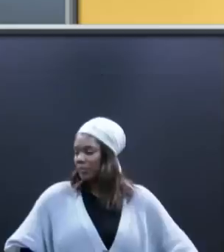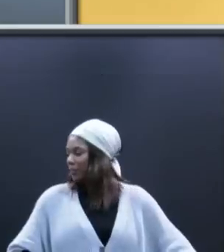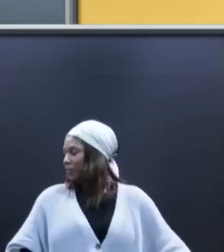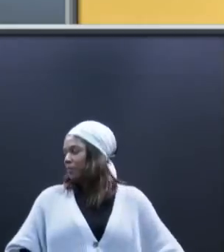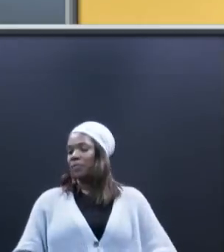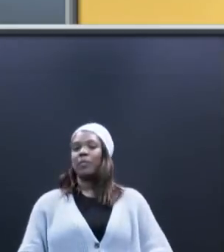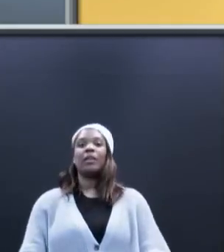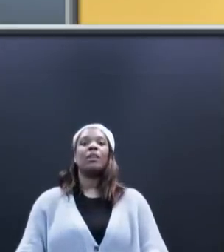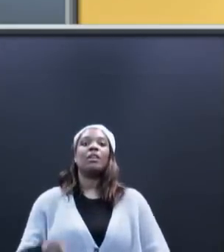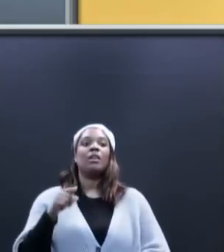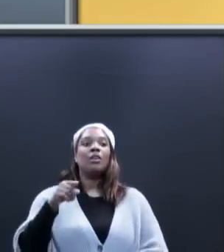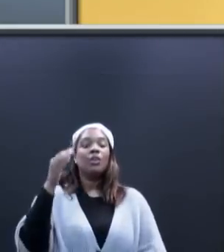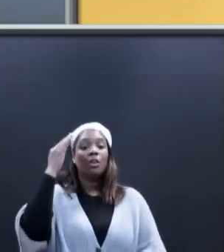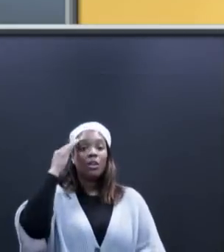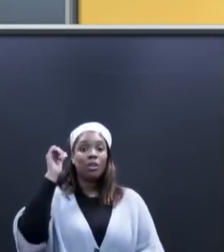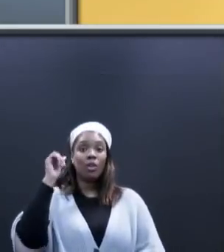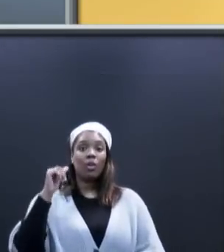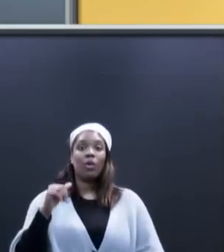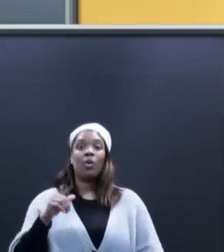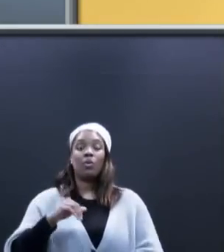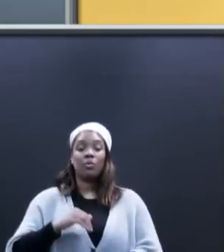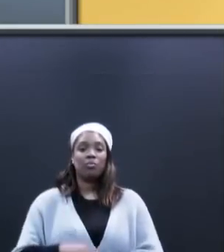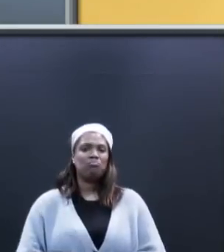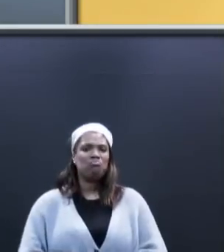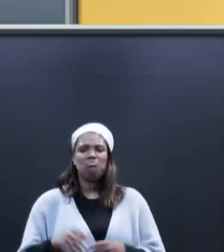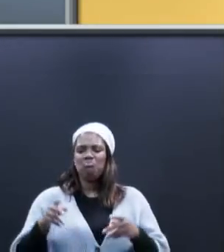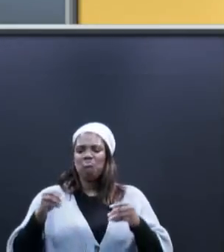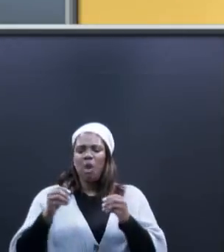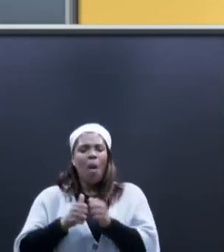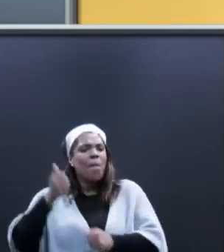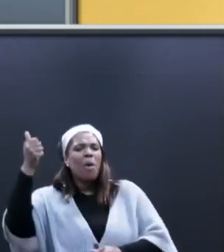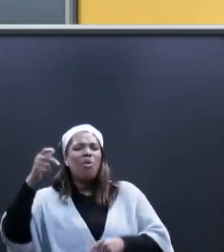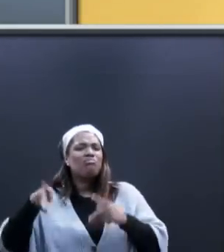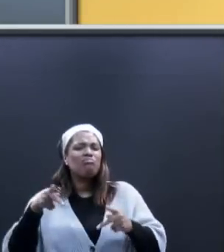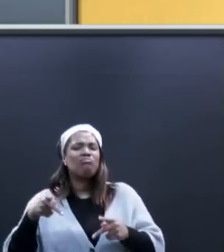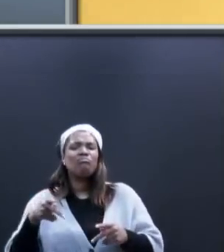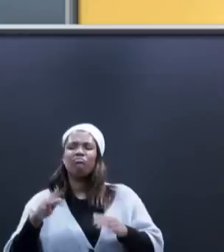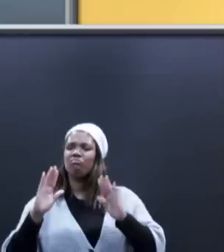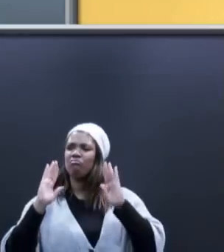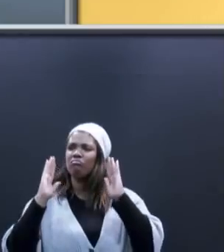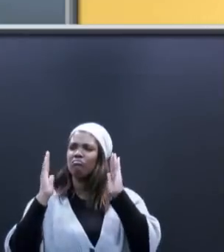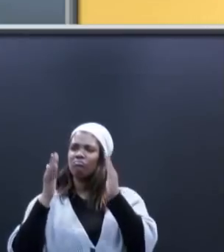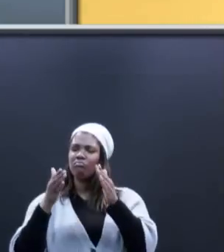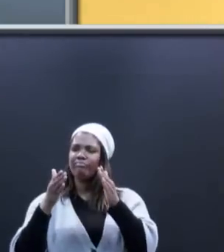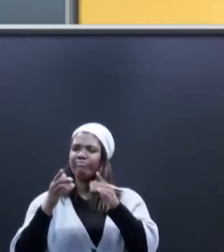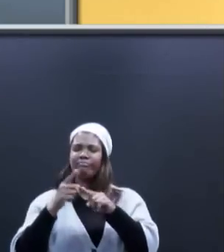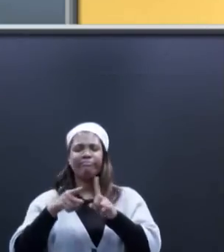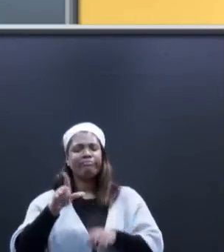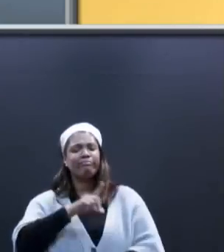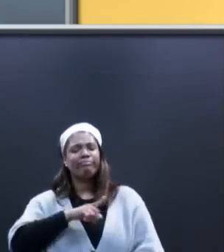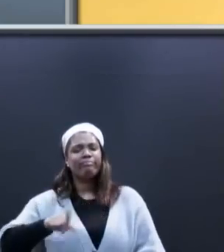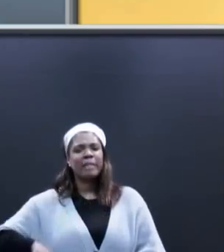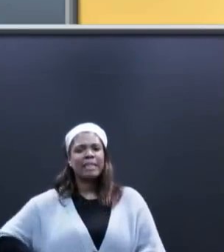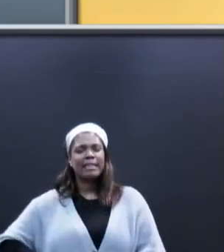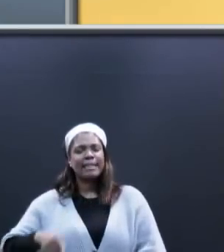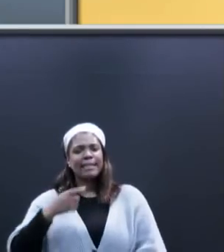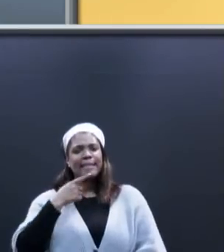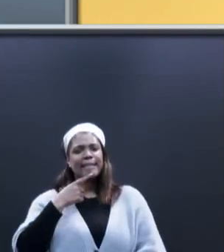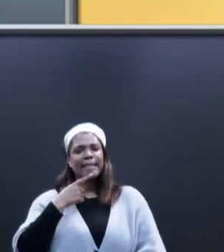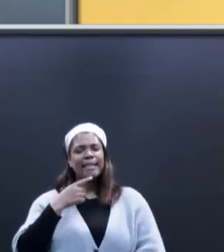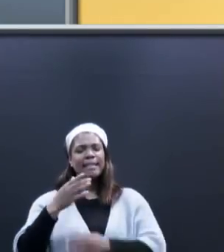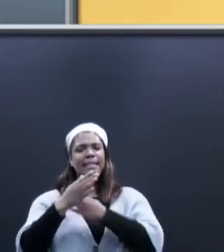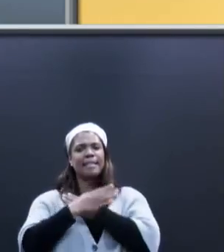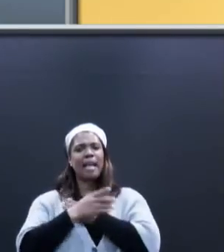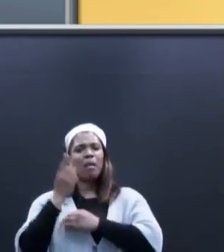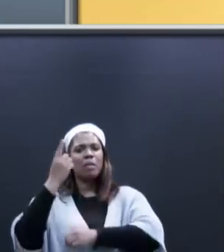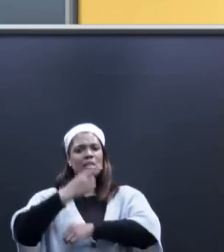You know, sisters and brothers, most people don't even pay attention. But the Lord said that the Sabbath day is a